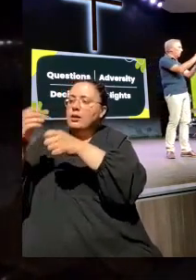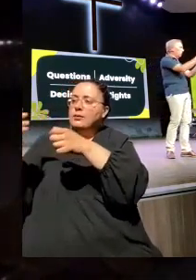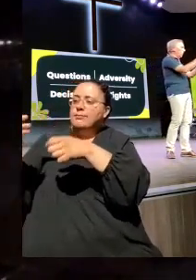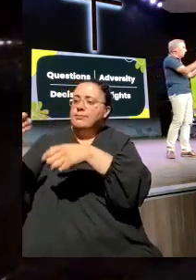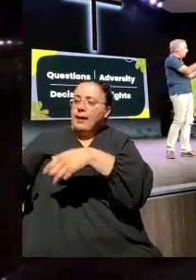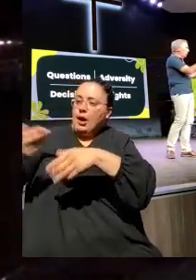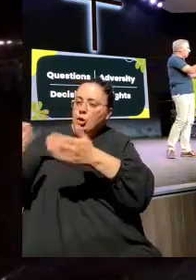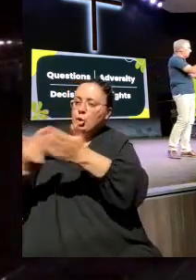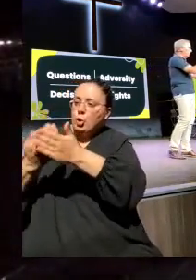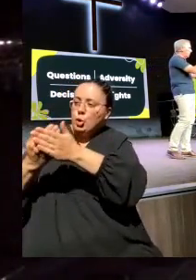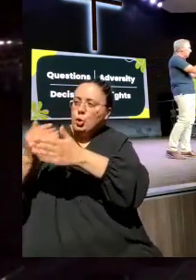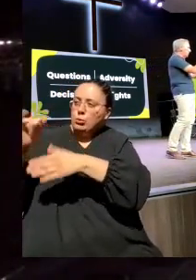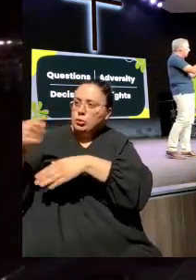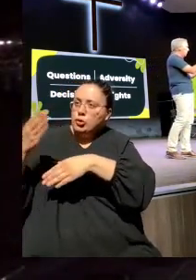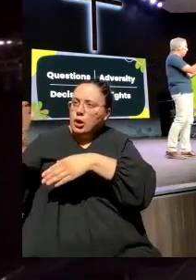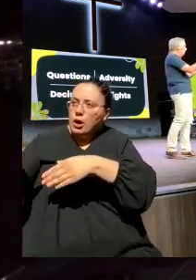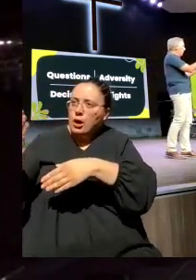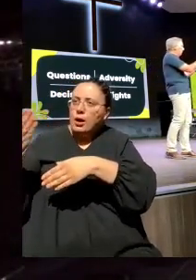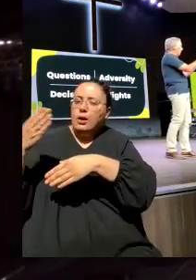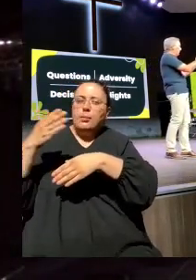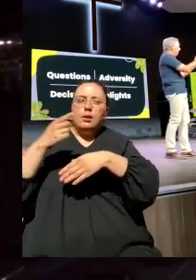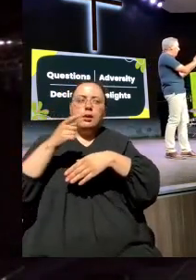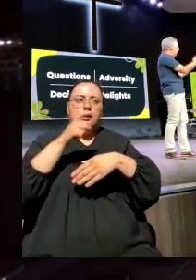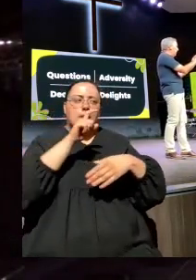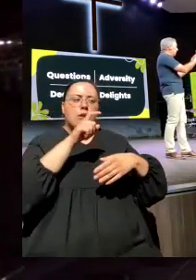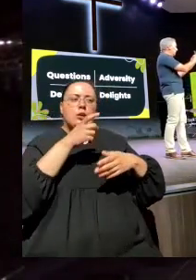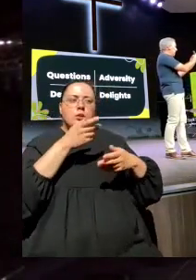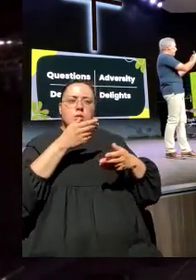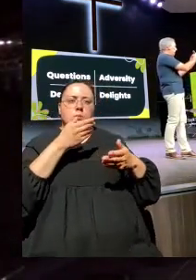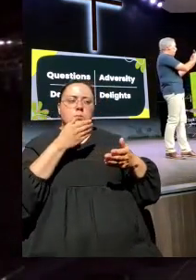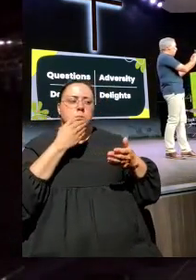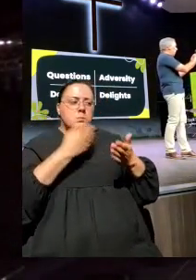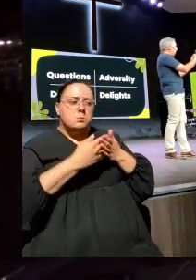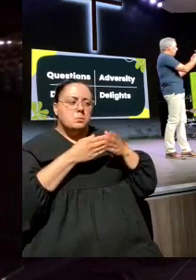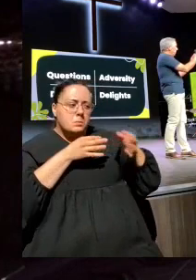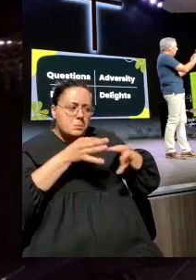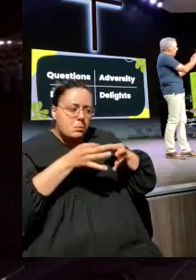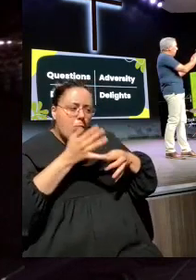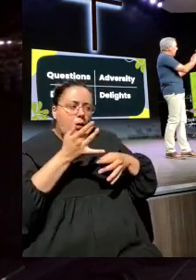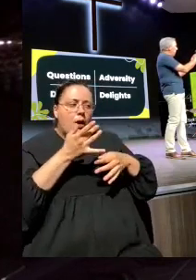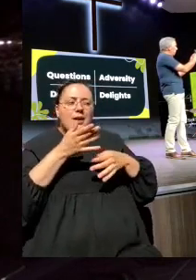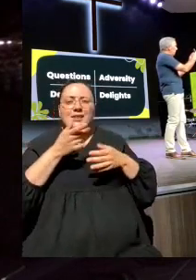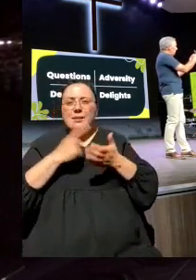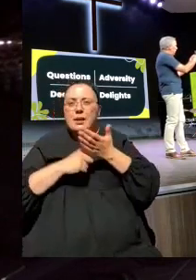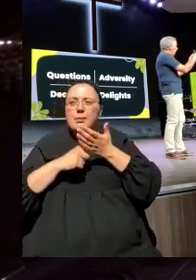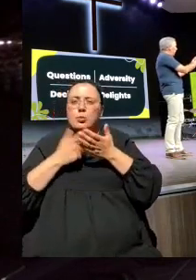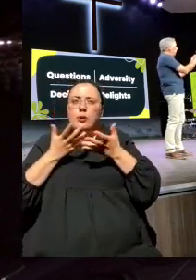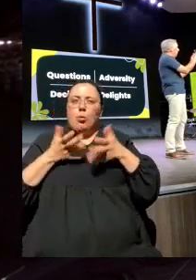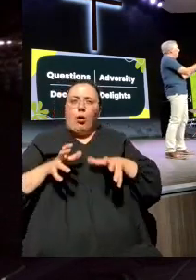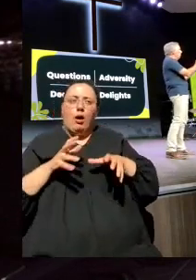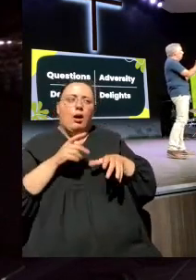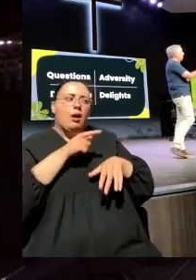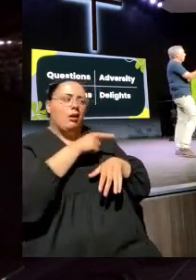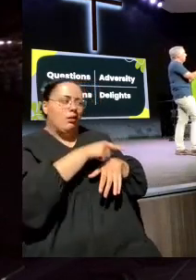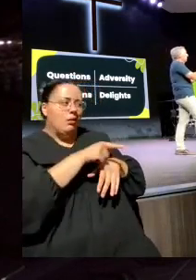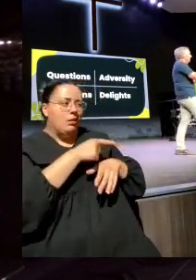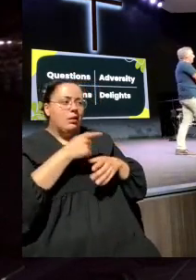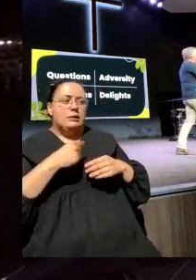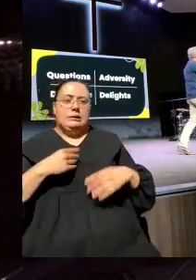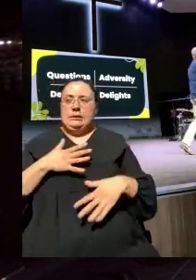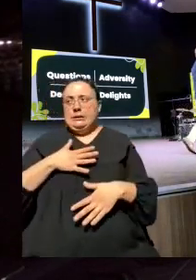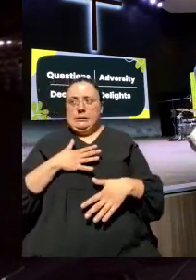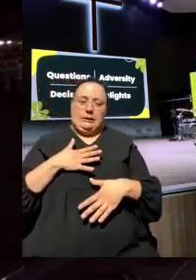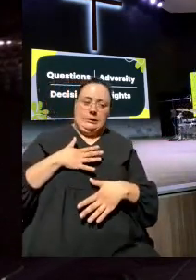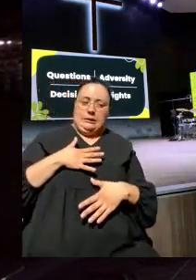don't want to expose our kids to those because we don't want to open them up to fears and struggles. But as our kids get older, they want to hear us process